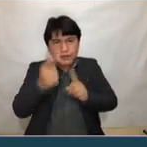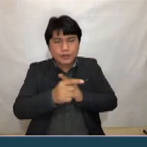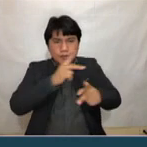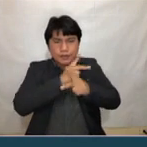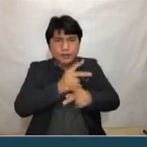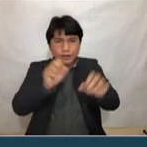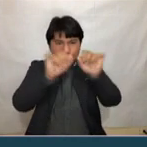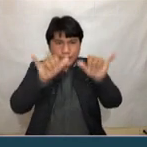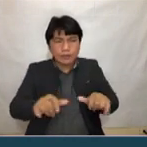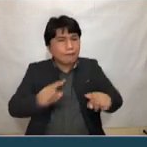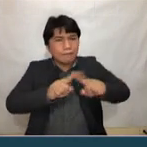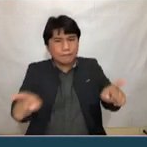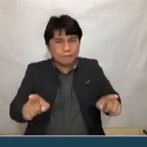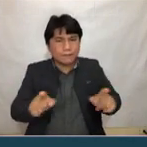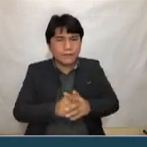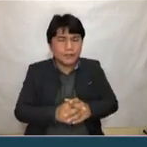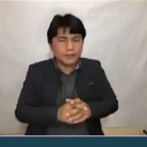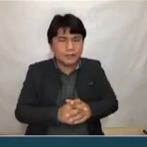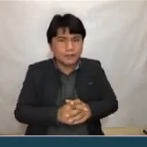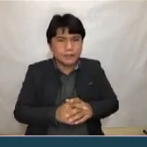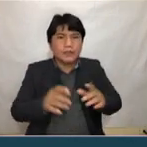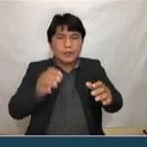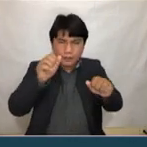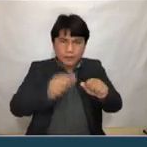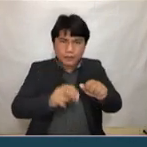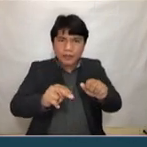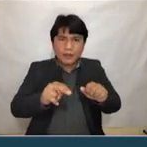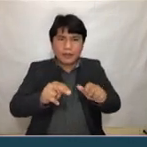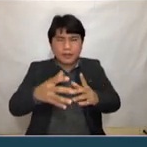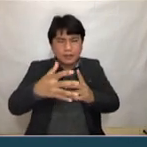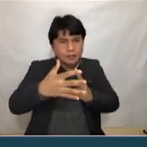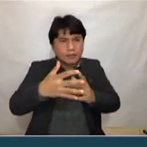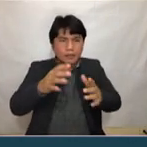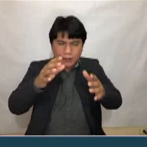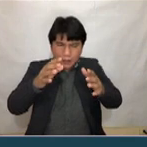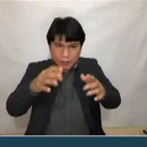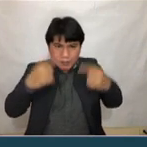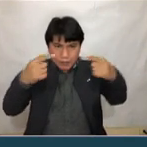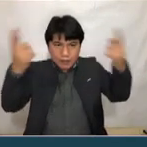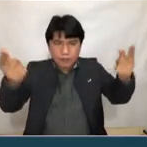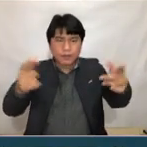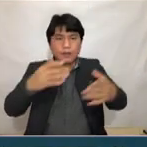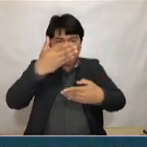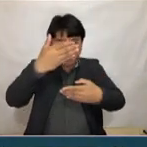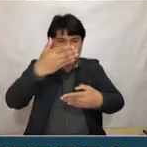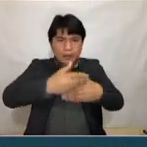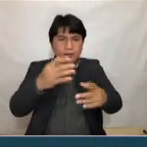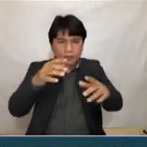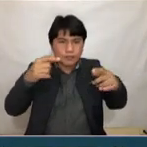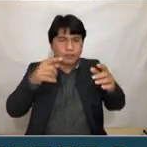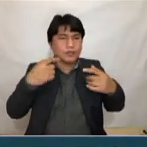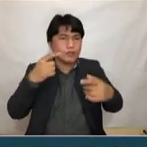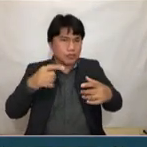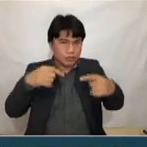not squander that period. We should come out of the lockdown soon and stronger so that the recovery will be on